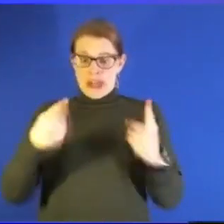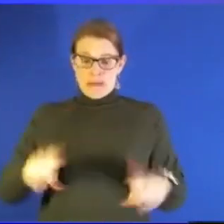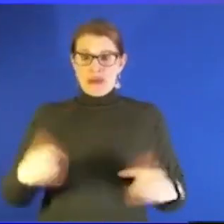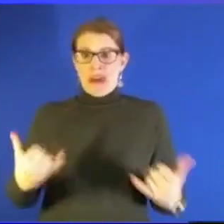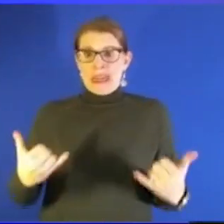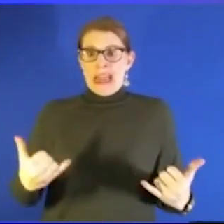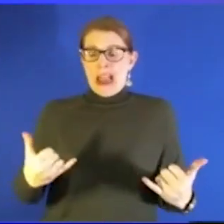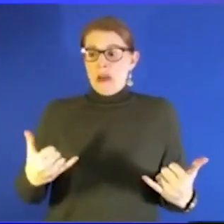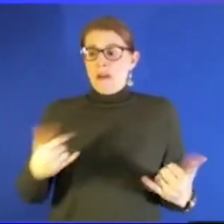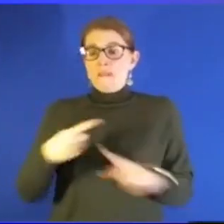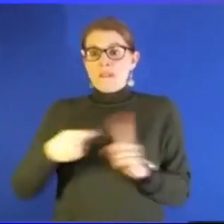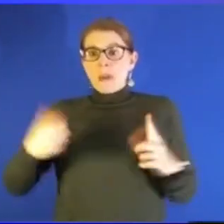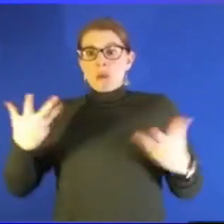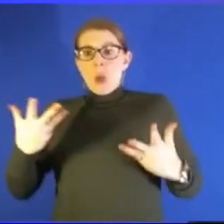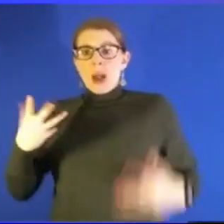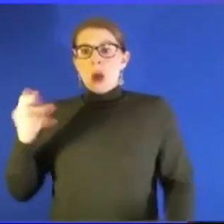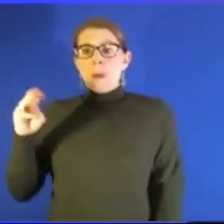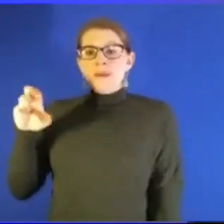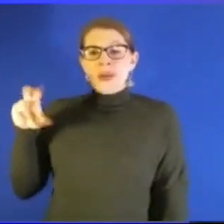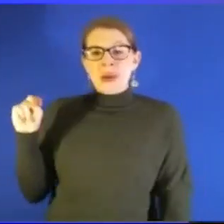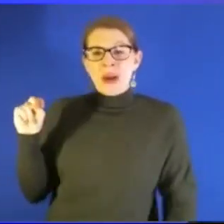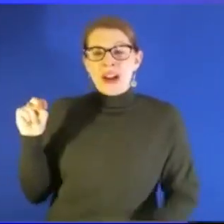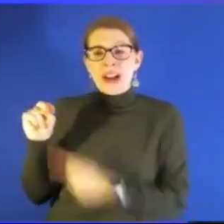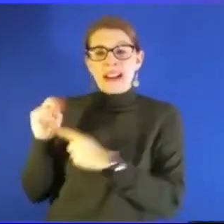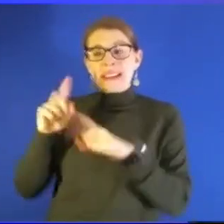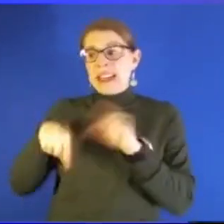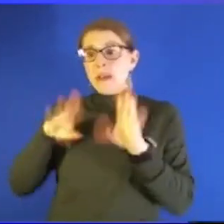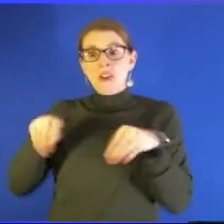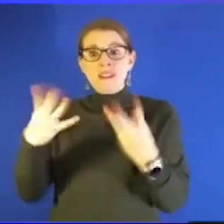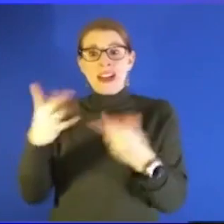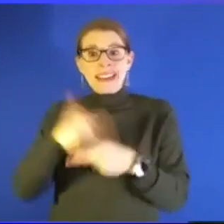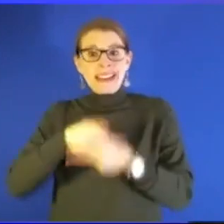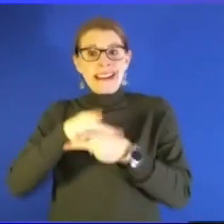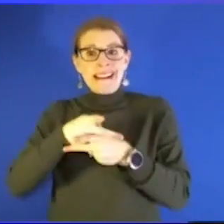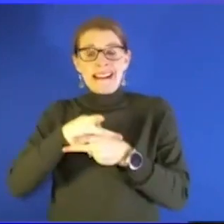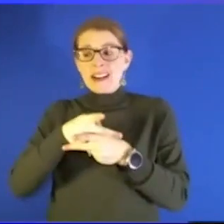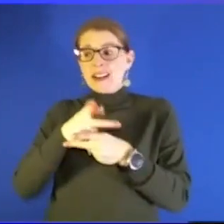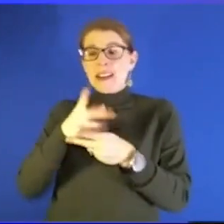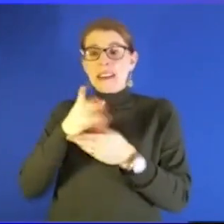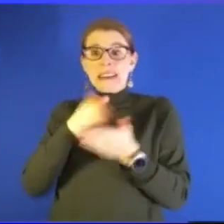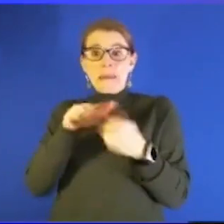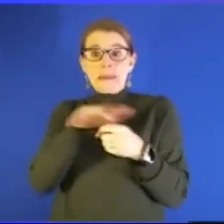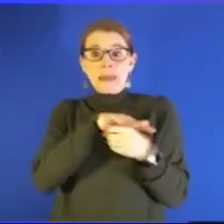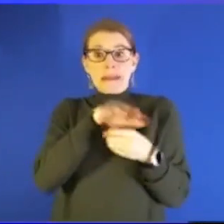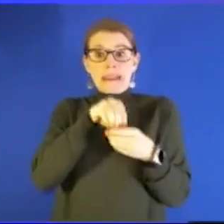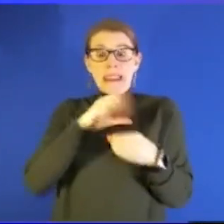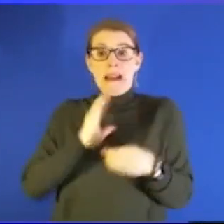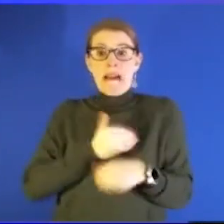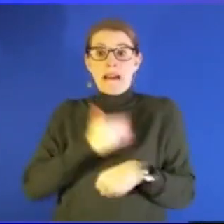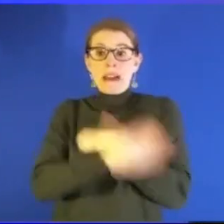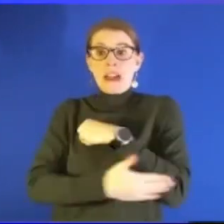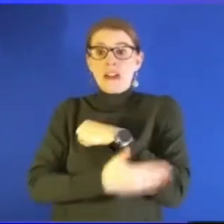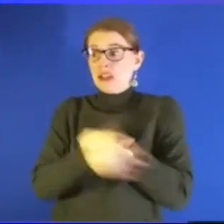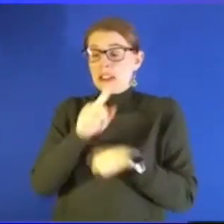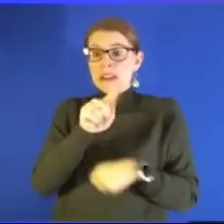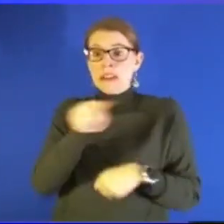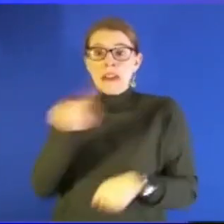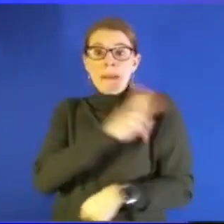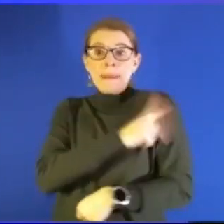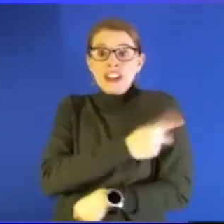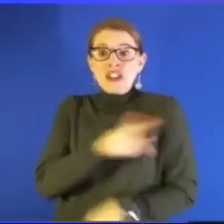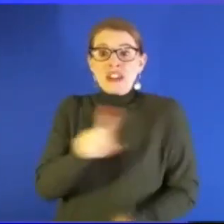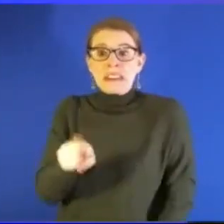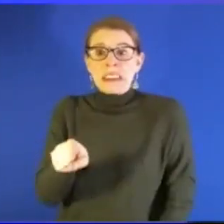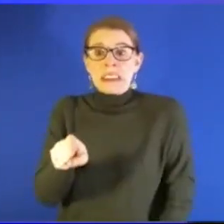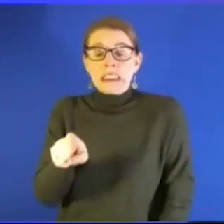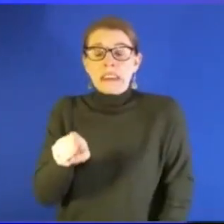the ability to provide care across our country in areas that really patients need. And that's the most significant thing. It's not just the